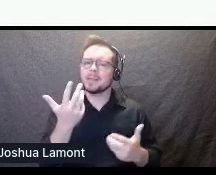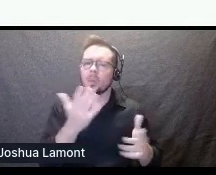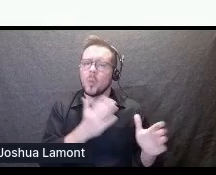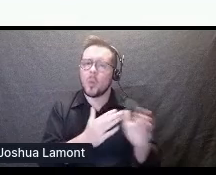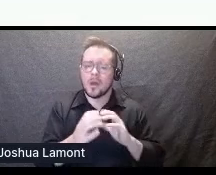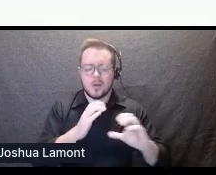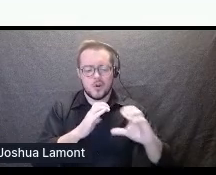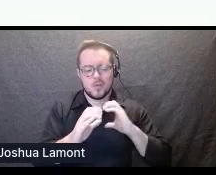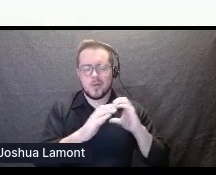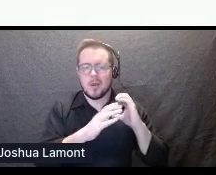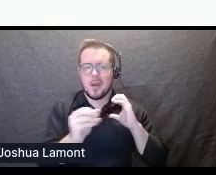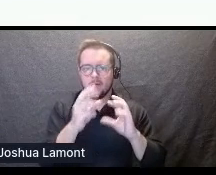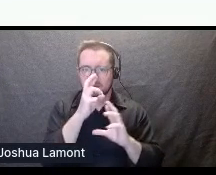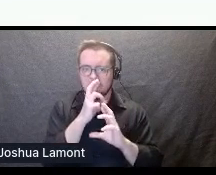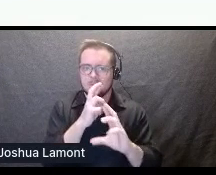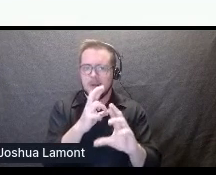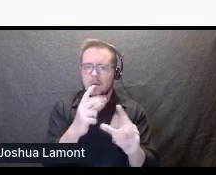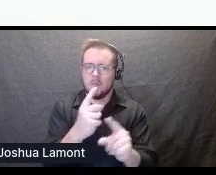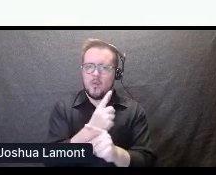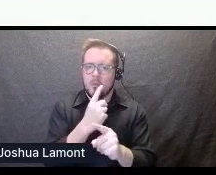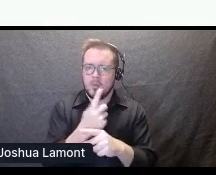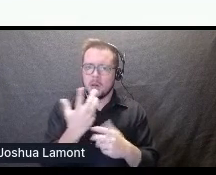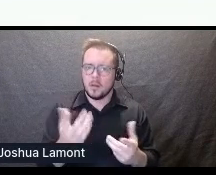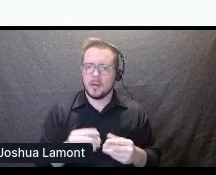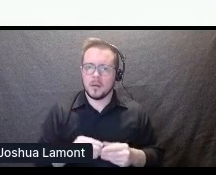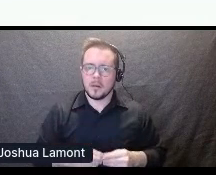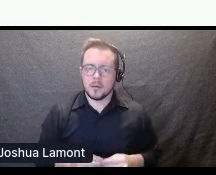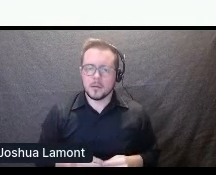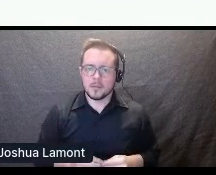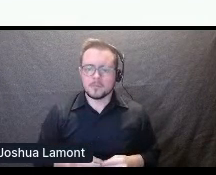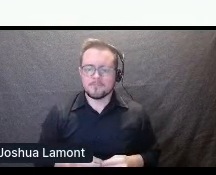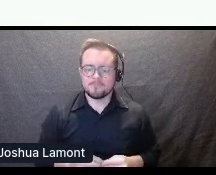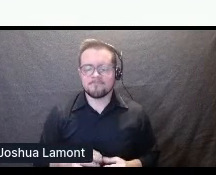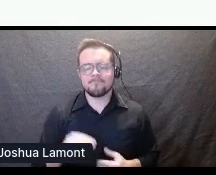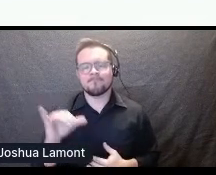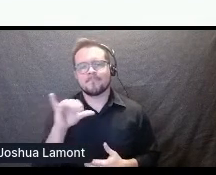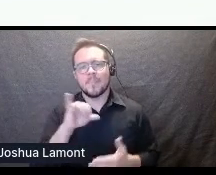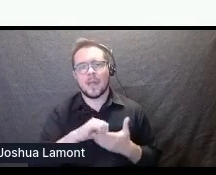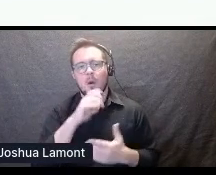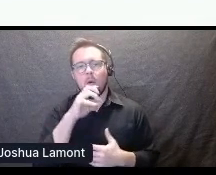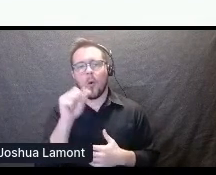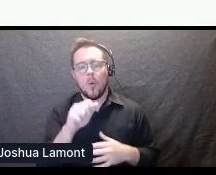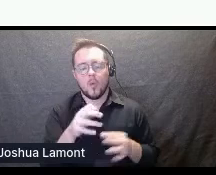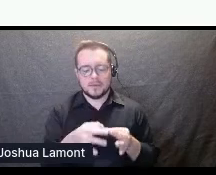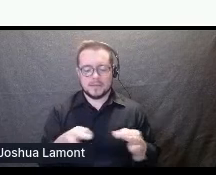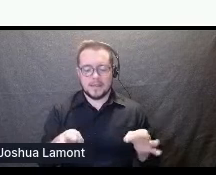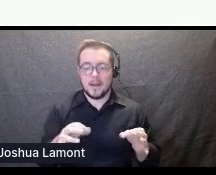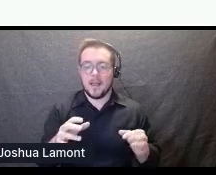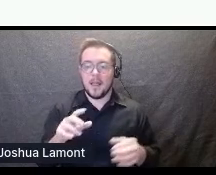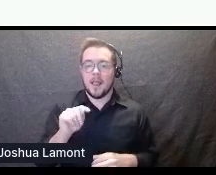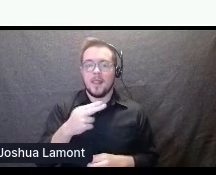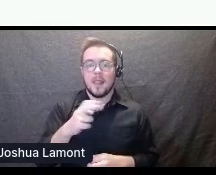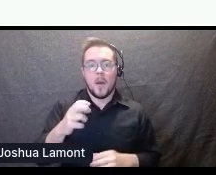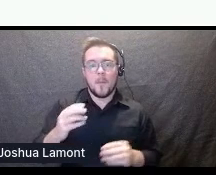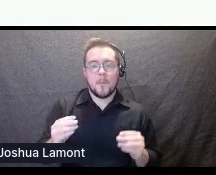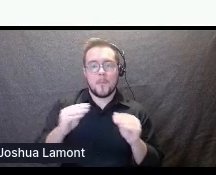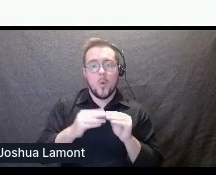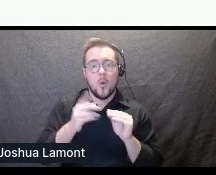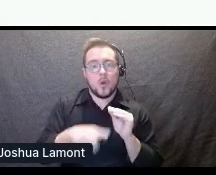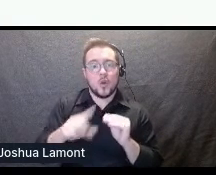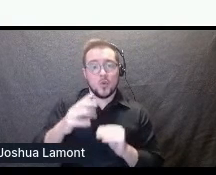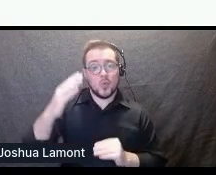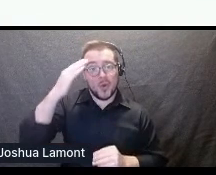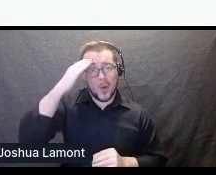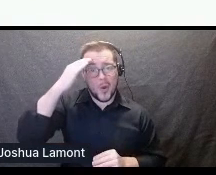acting respectfully and appropriately. It's kind of like that old saying, the more you know. It's a process, so